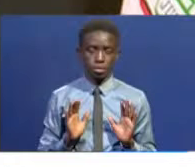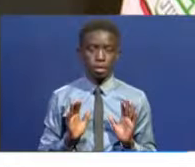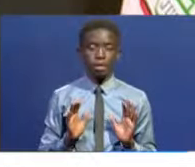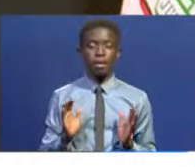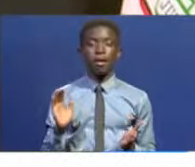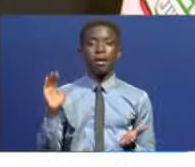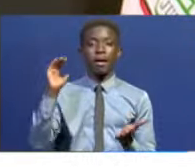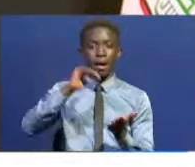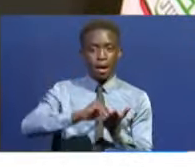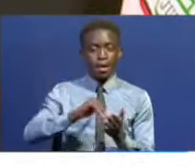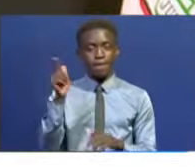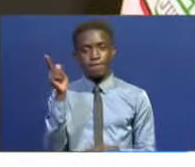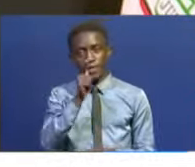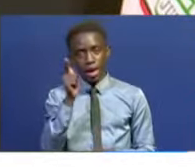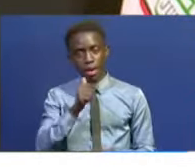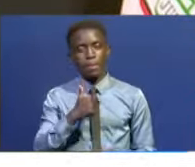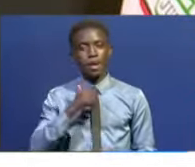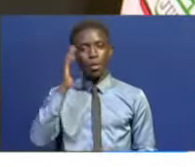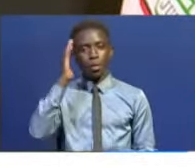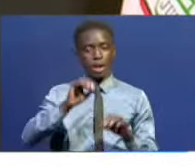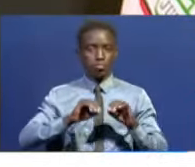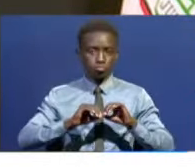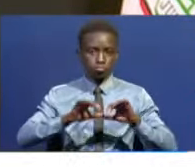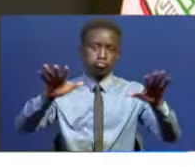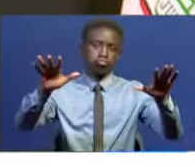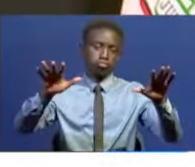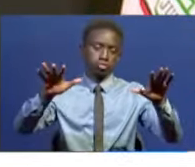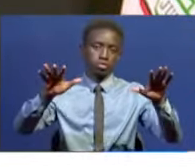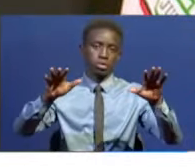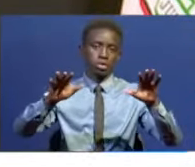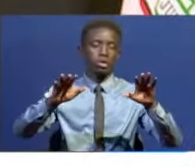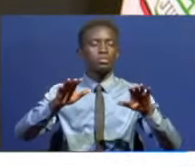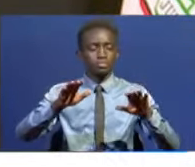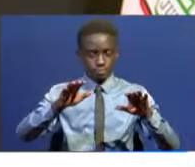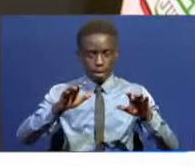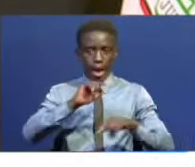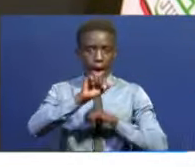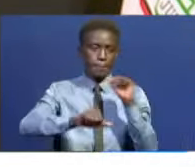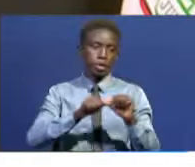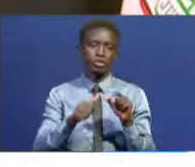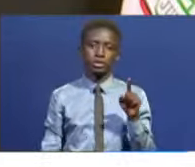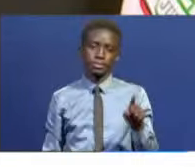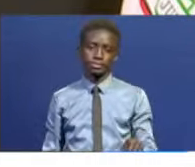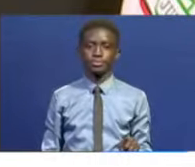I'll produce videos or know those things. Again,